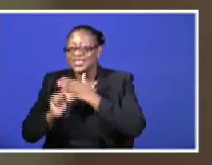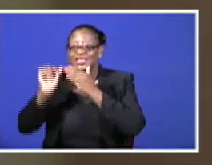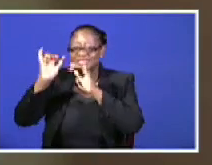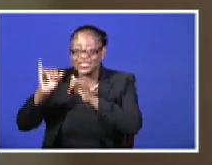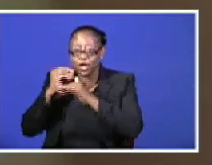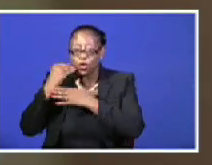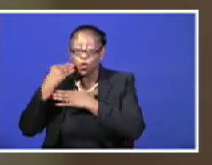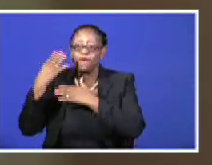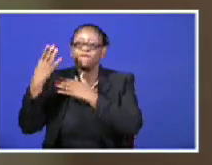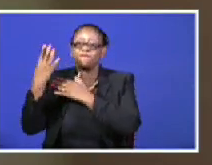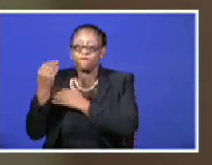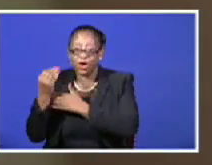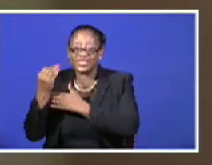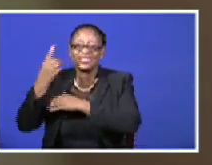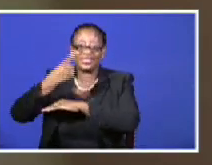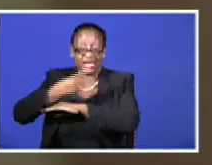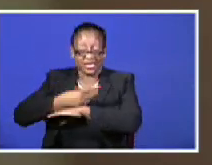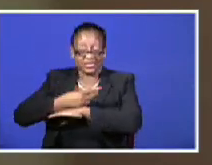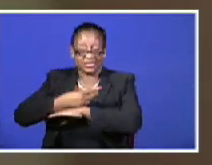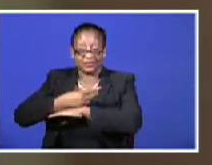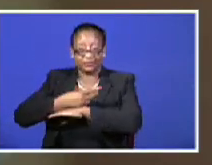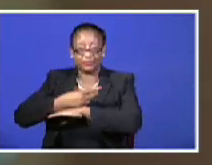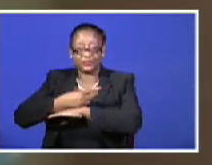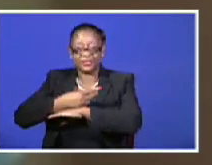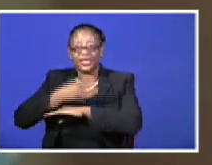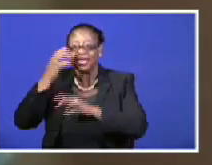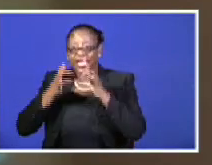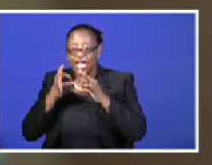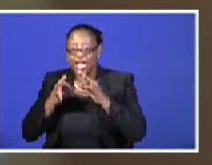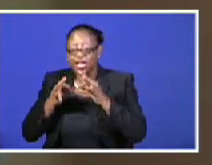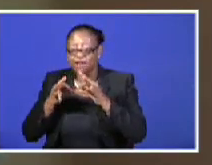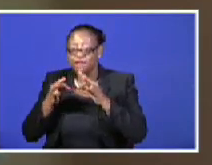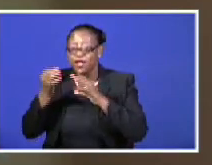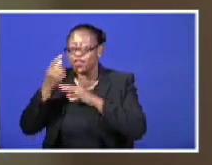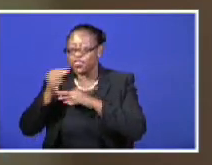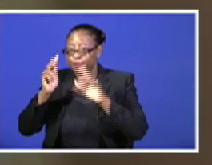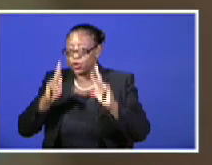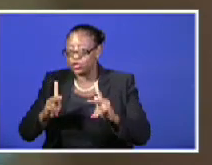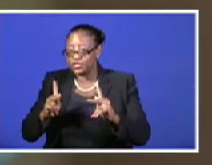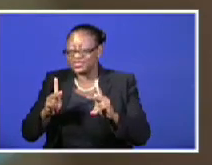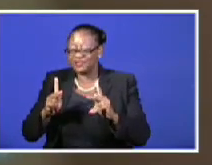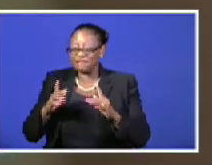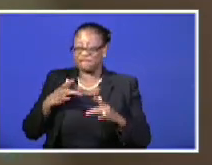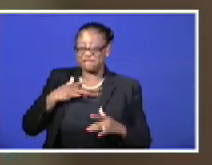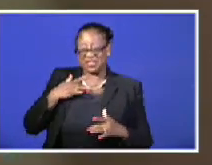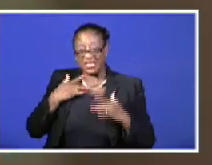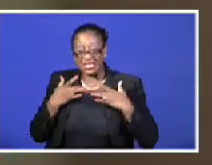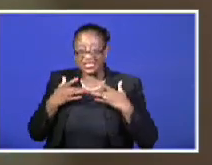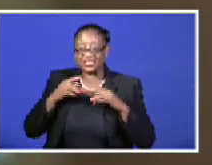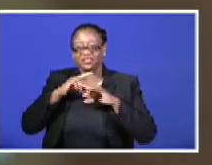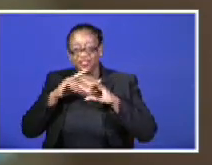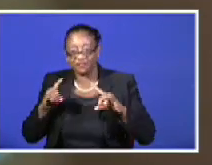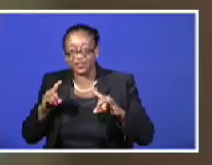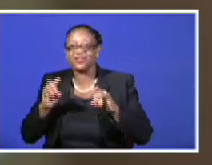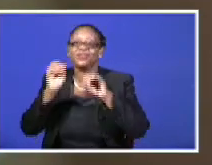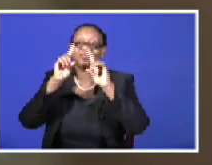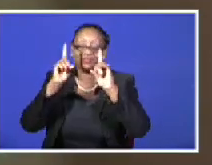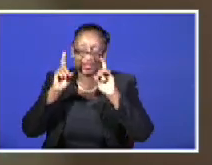of 14 days. That's the long end based on what we know. If the person develops symptoms, absolutely, they should be tested